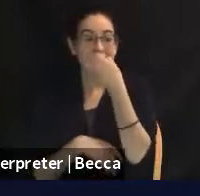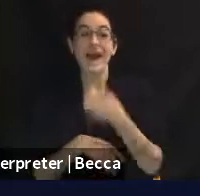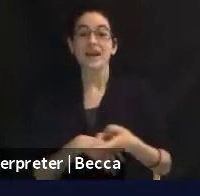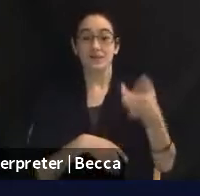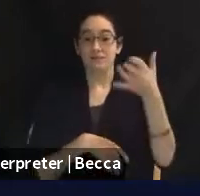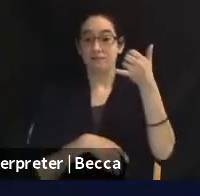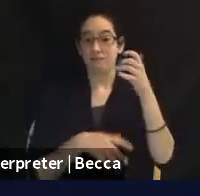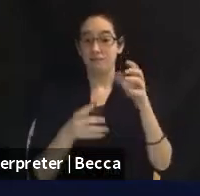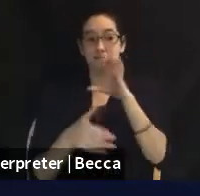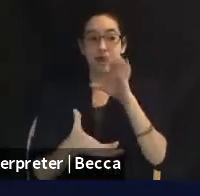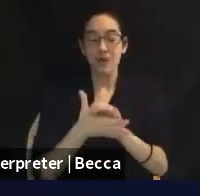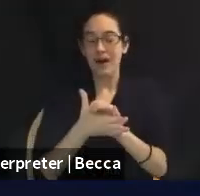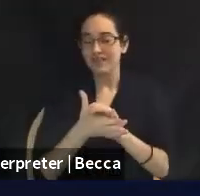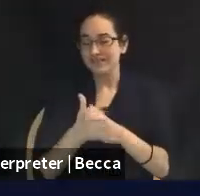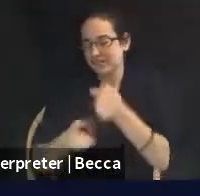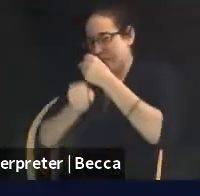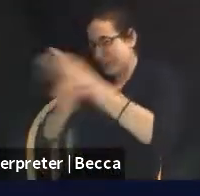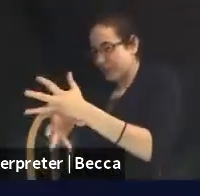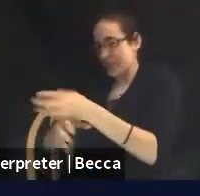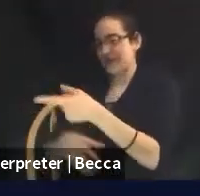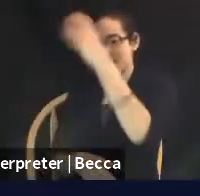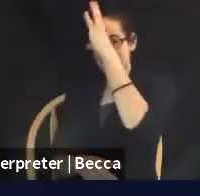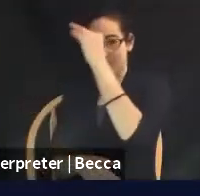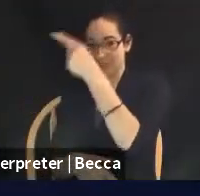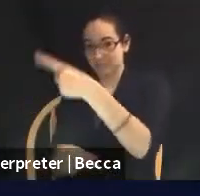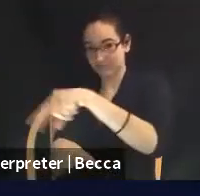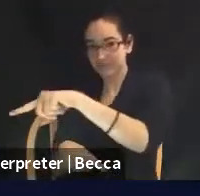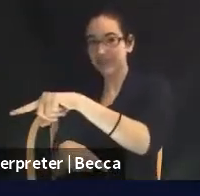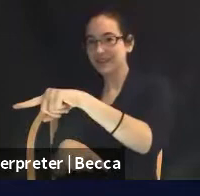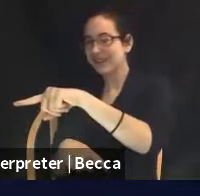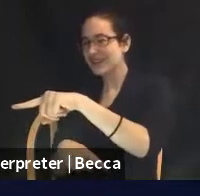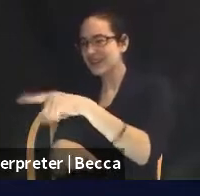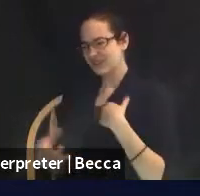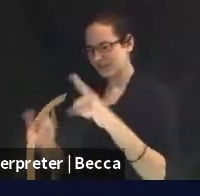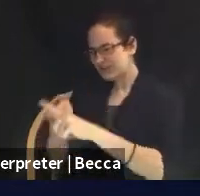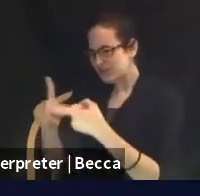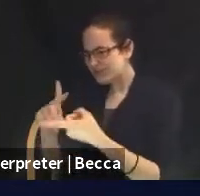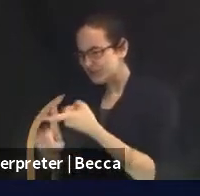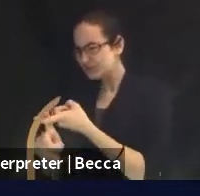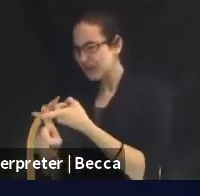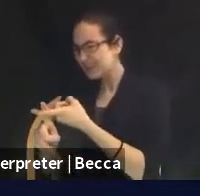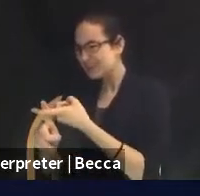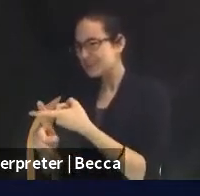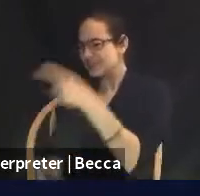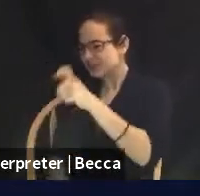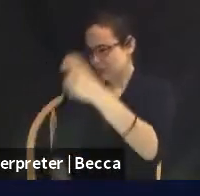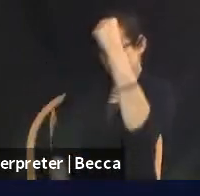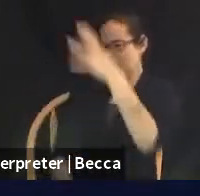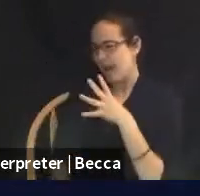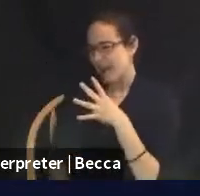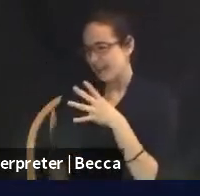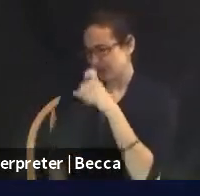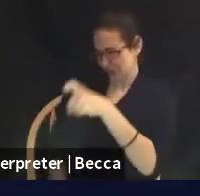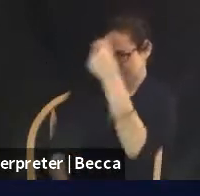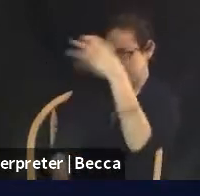it. What kind of friends are you? You're supposed to make them better. You're supposed to be men. We're 21. You're like, you're supposed to be